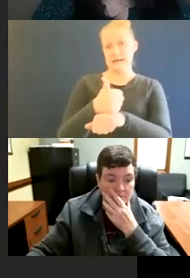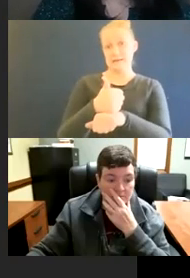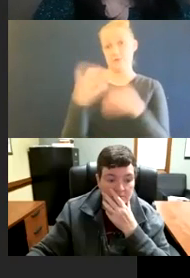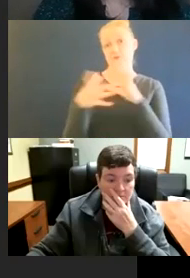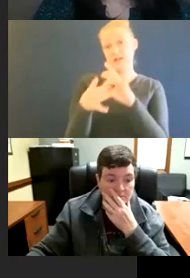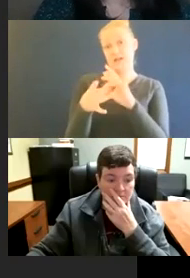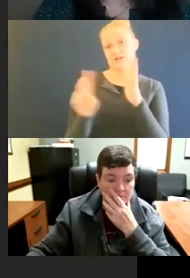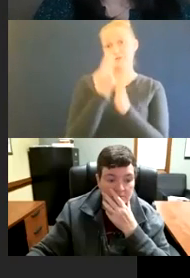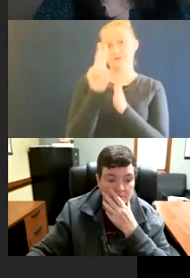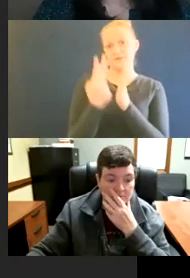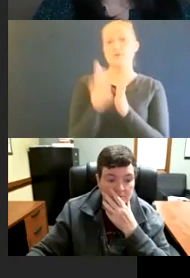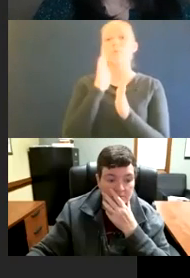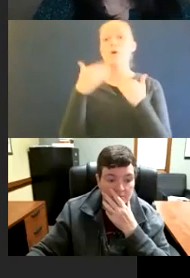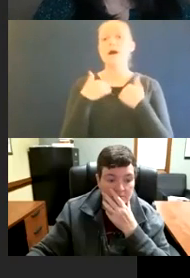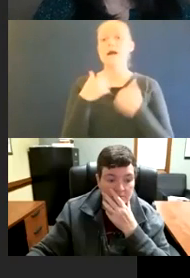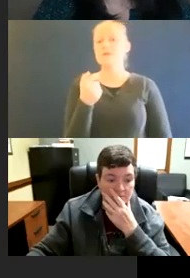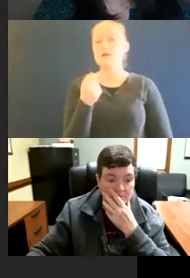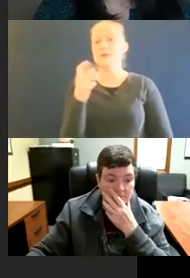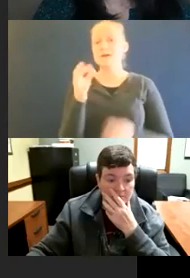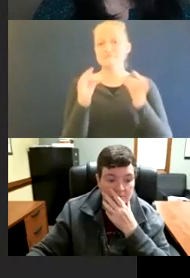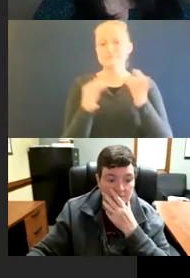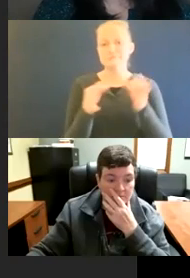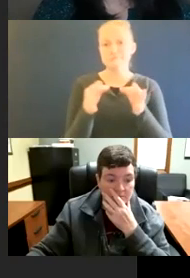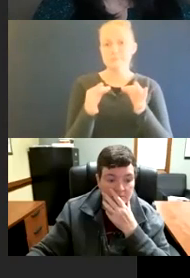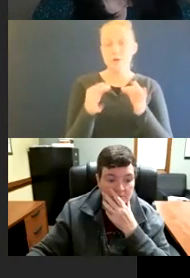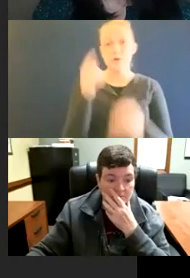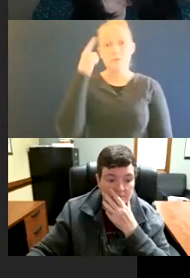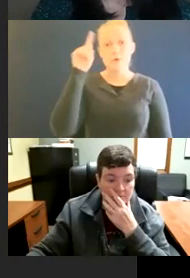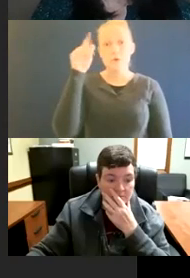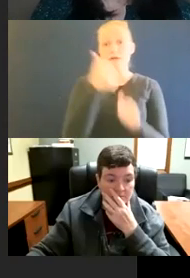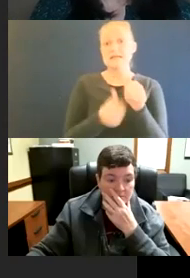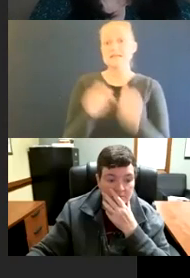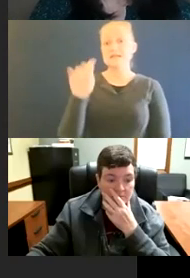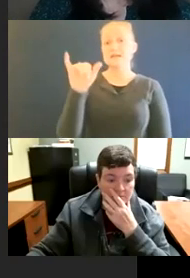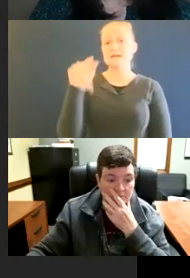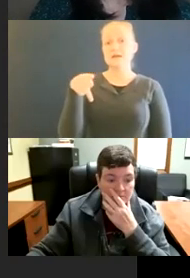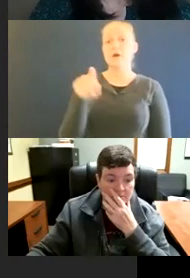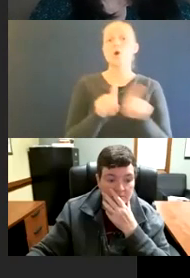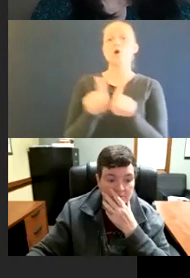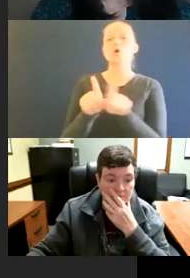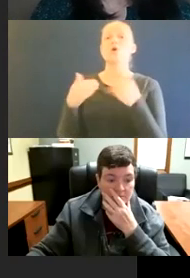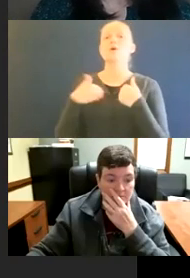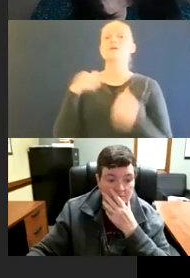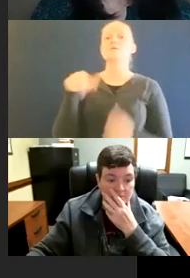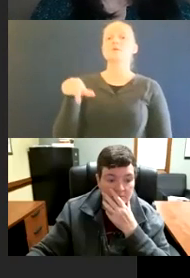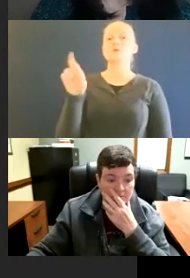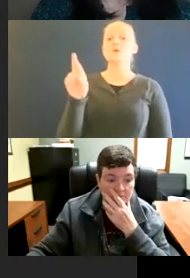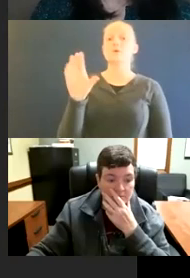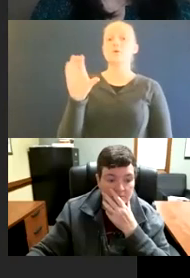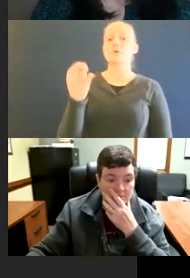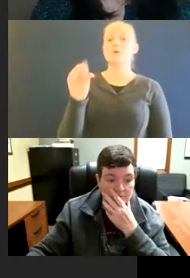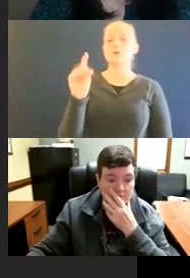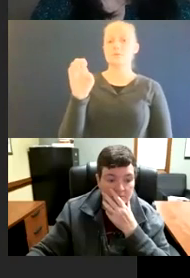little description of each of the tips, and there's a QR code here as well that matches to the videos that we showed you some of